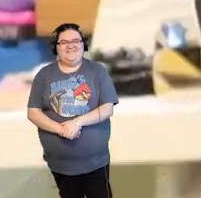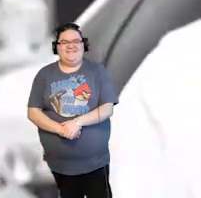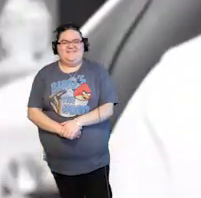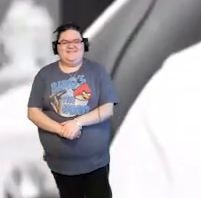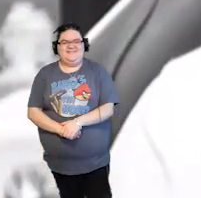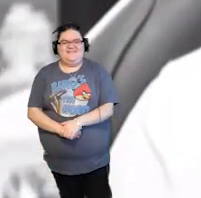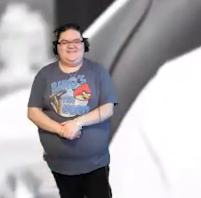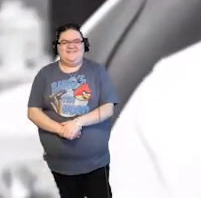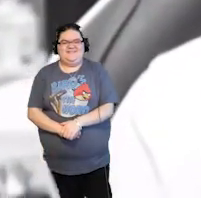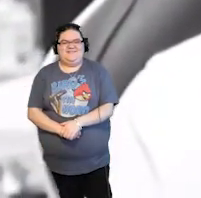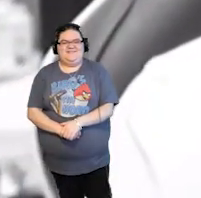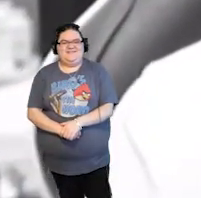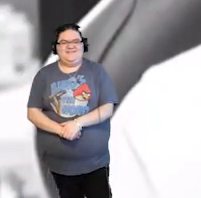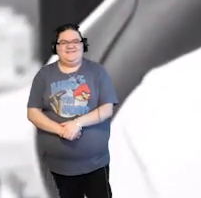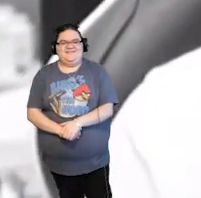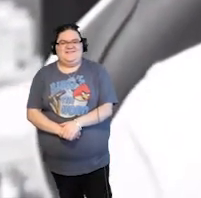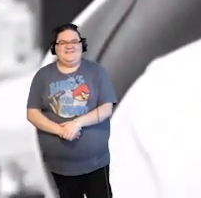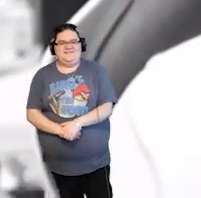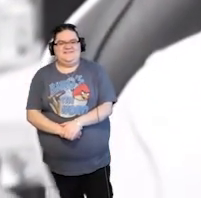That's it.